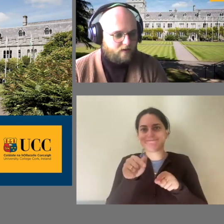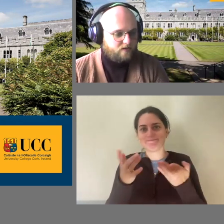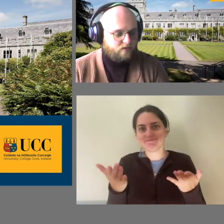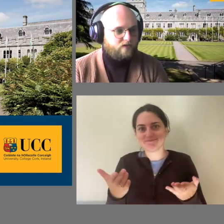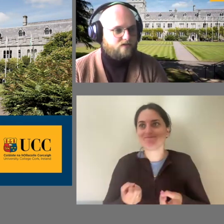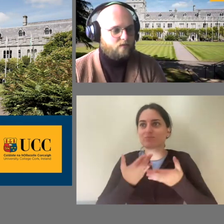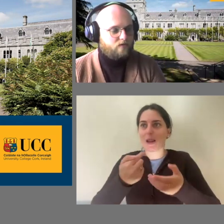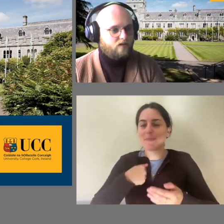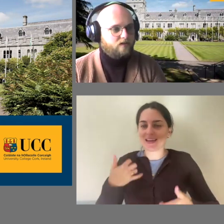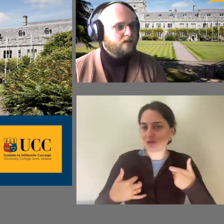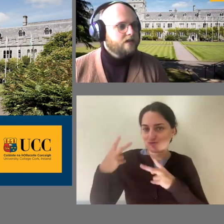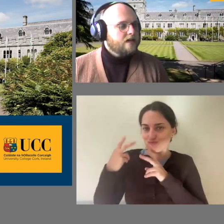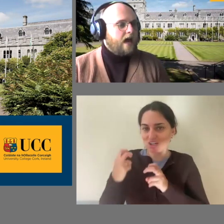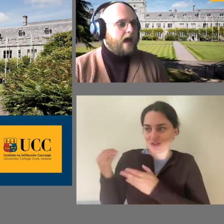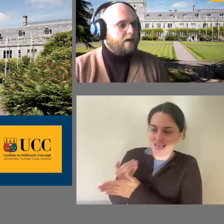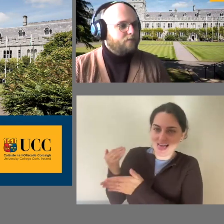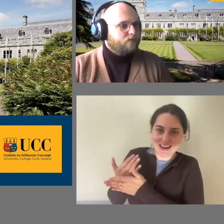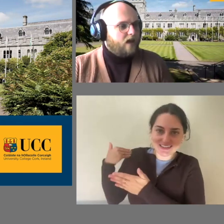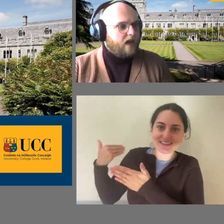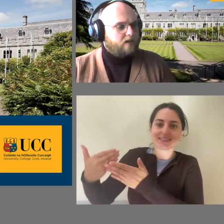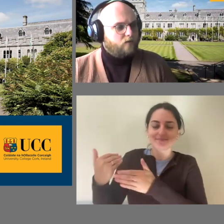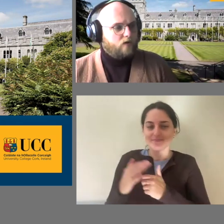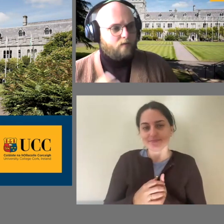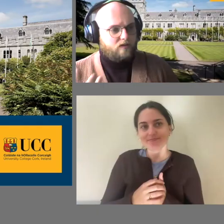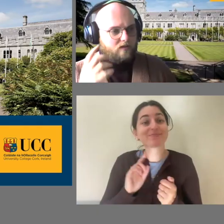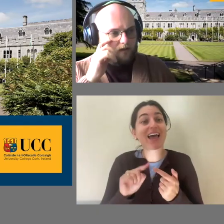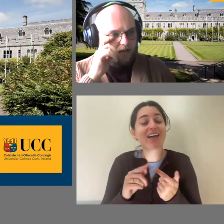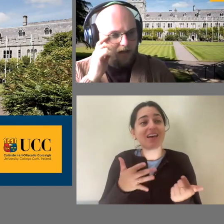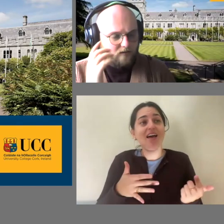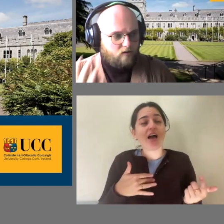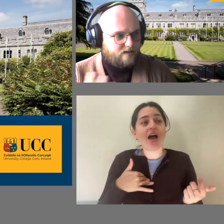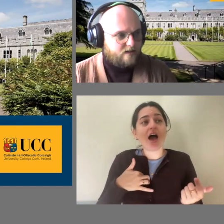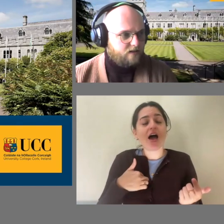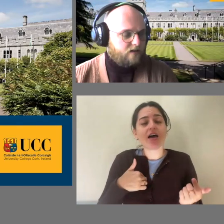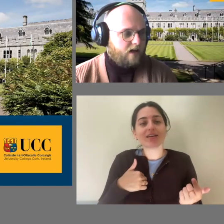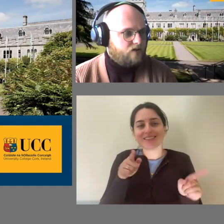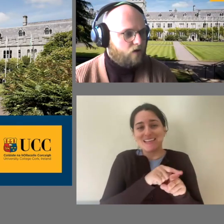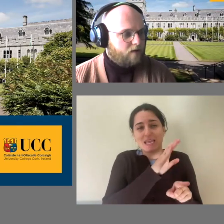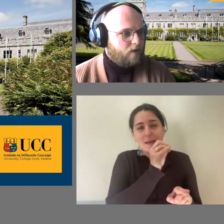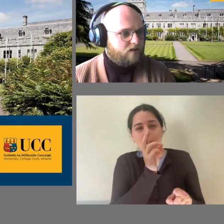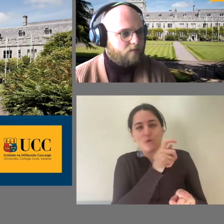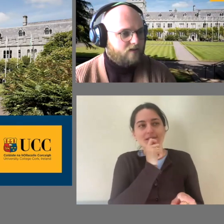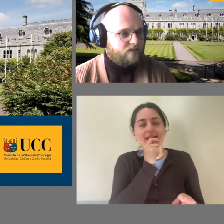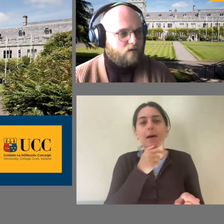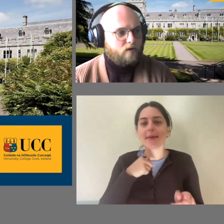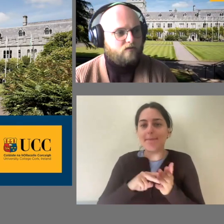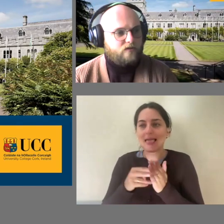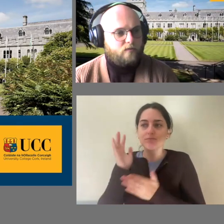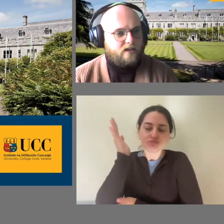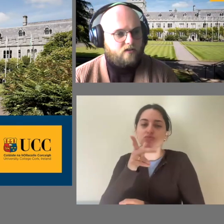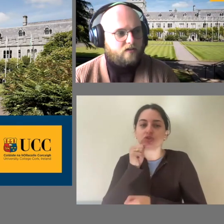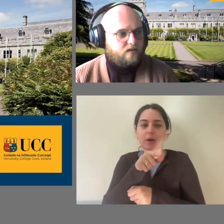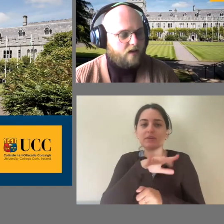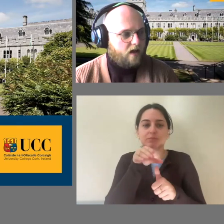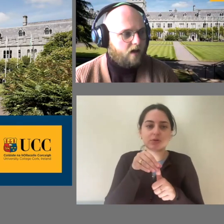really interesting pieces of research that we've conducted. And I suppose I'm going to be, as Larkin said, talking about a specific scoping